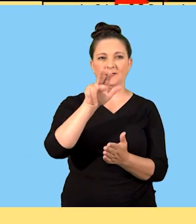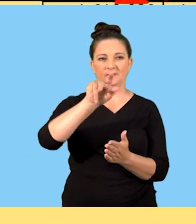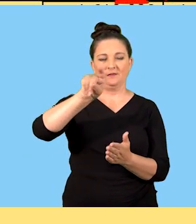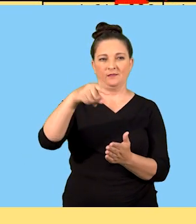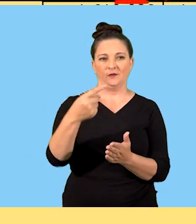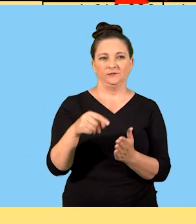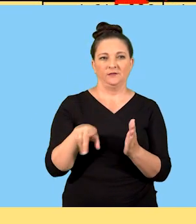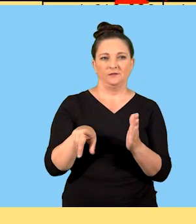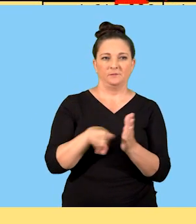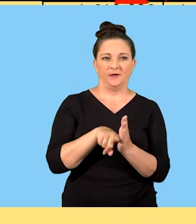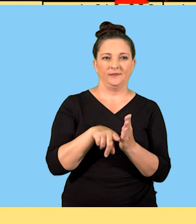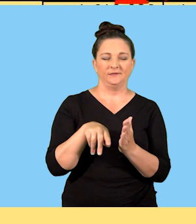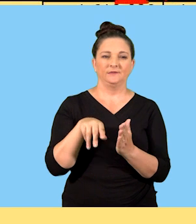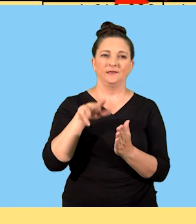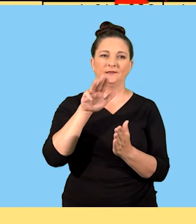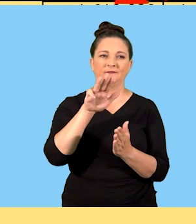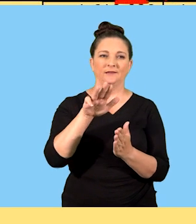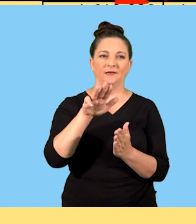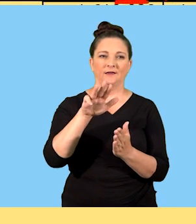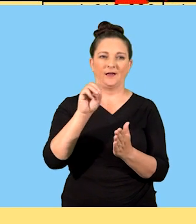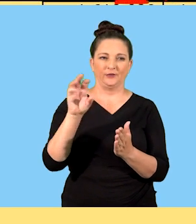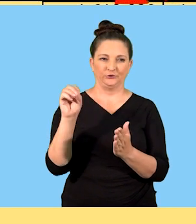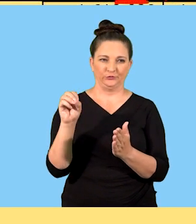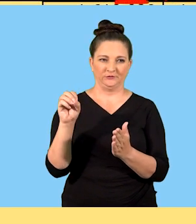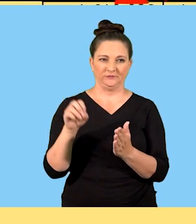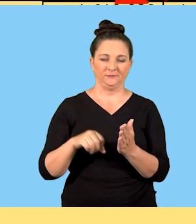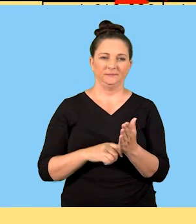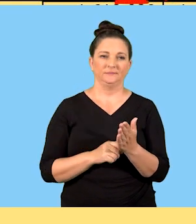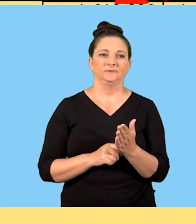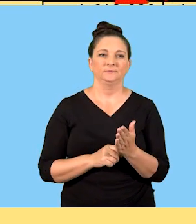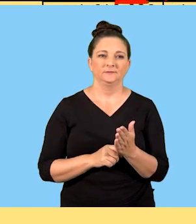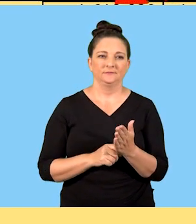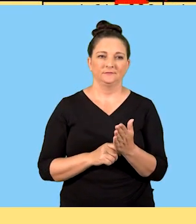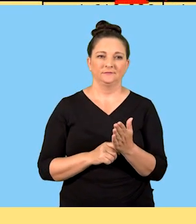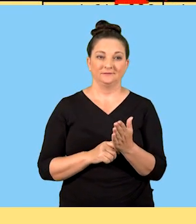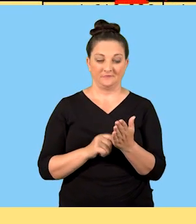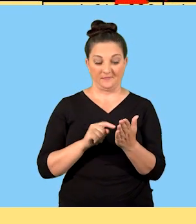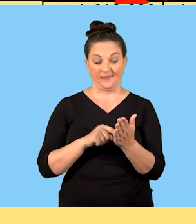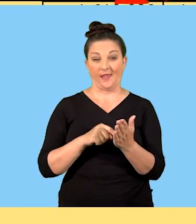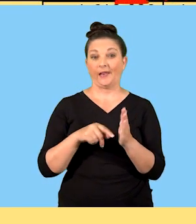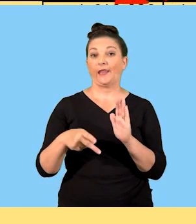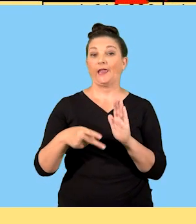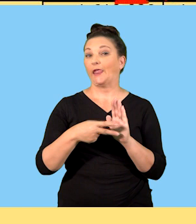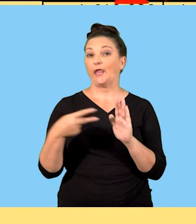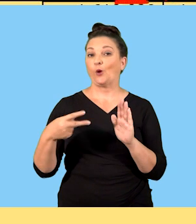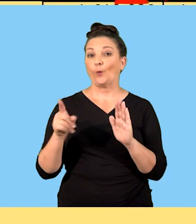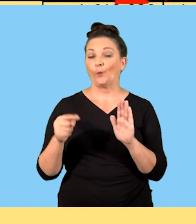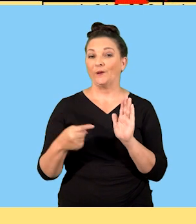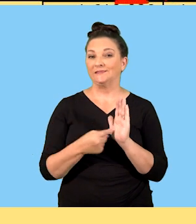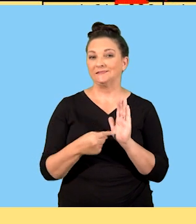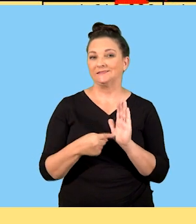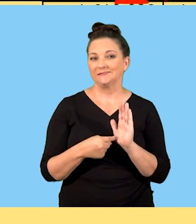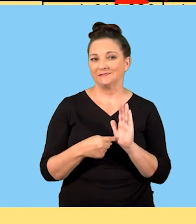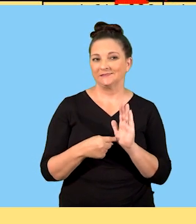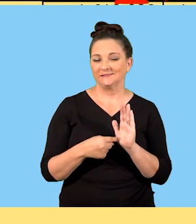8,619 minus 88,000 minus 900. Then press the equal